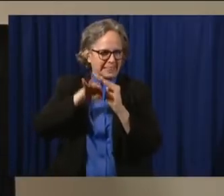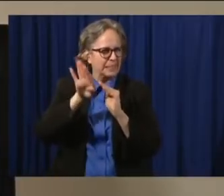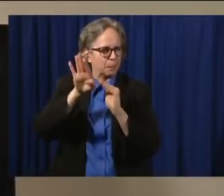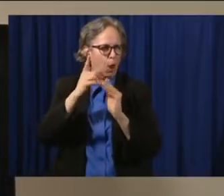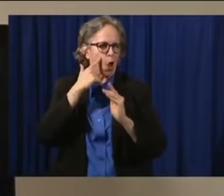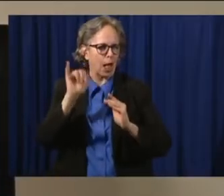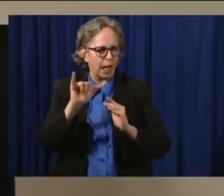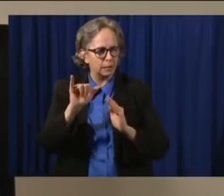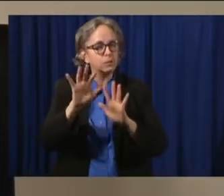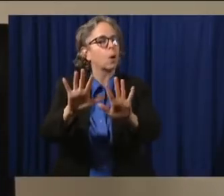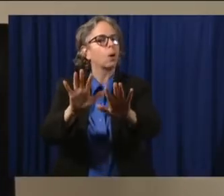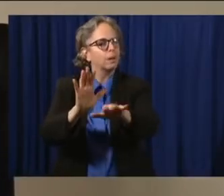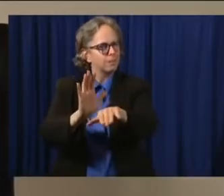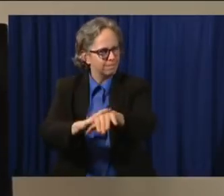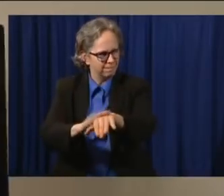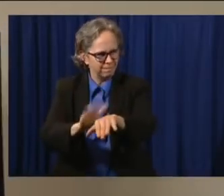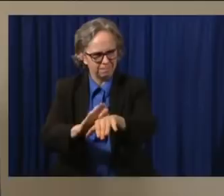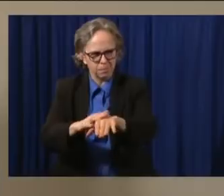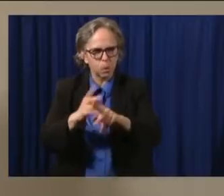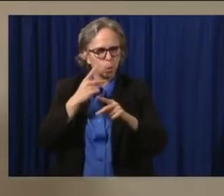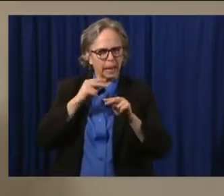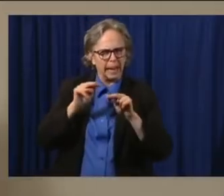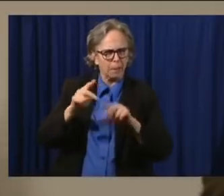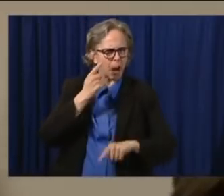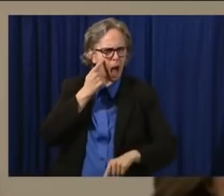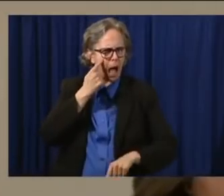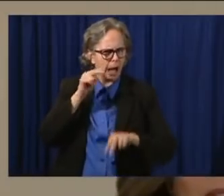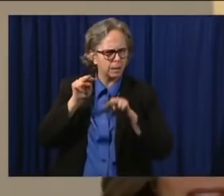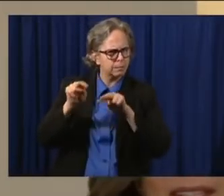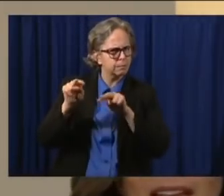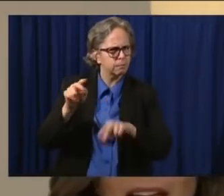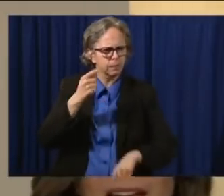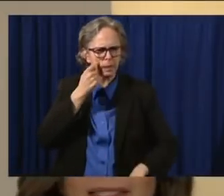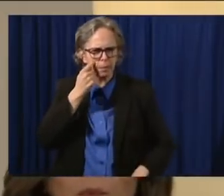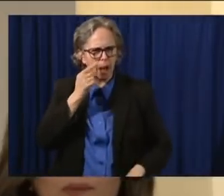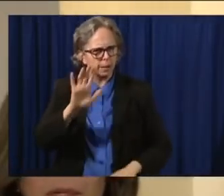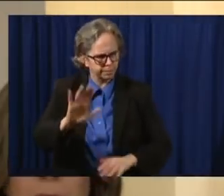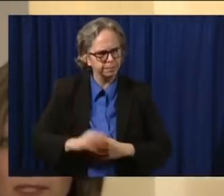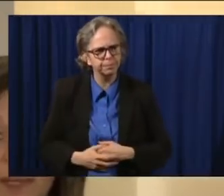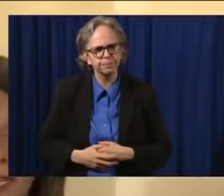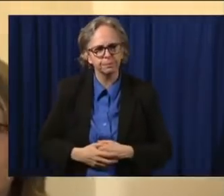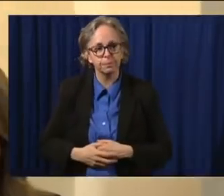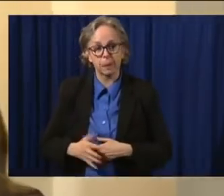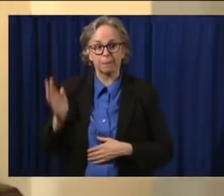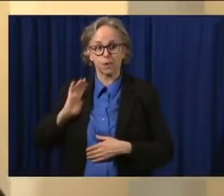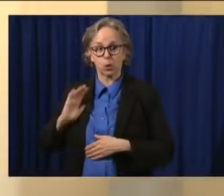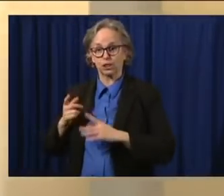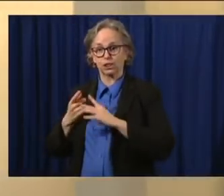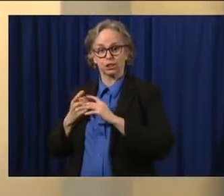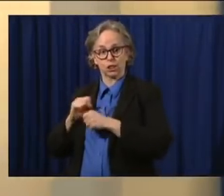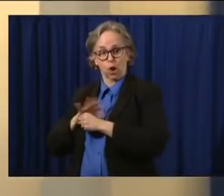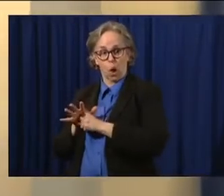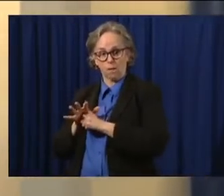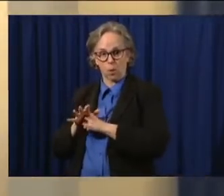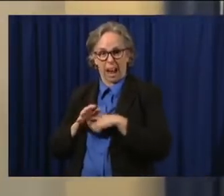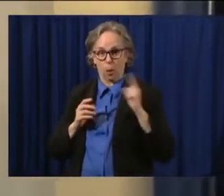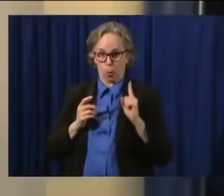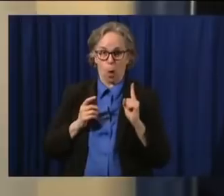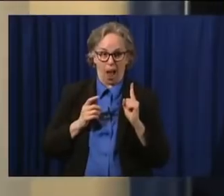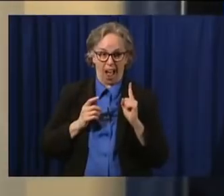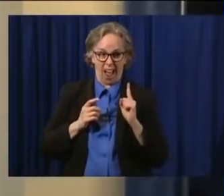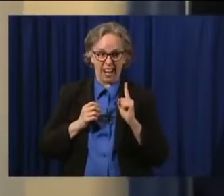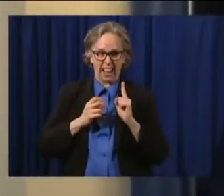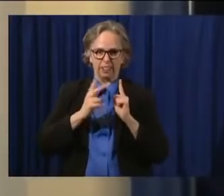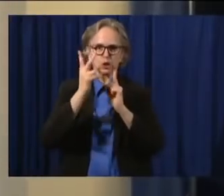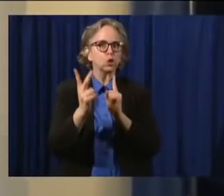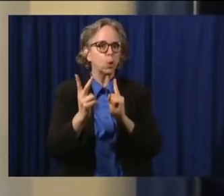past, a typical spread at the beginning of this disease was seen as one person being able to spread it to 2